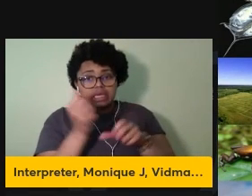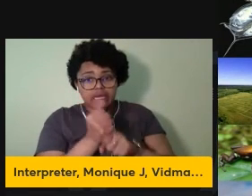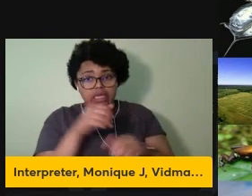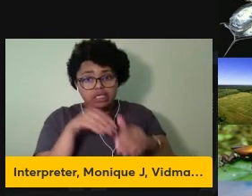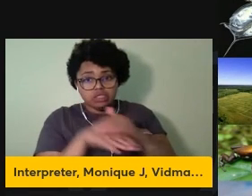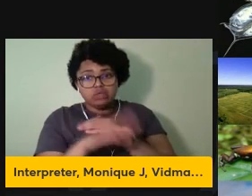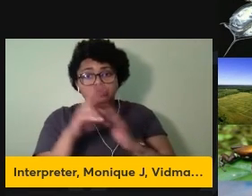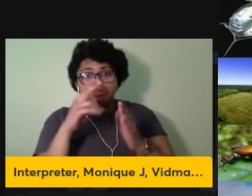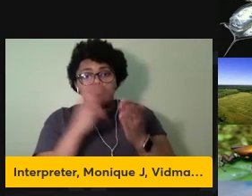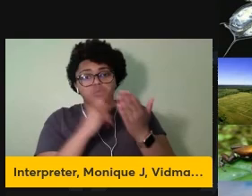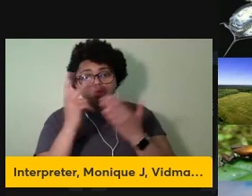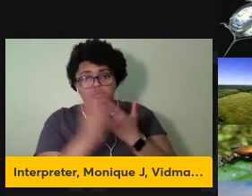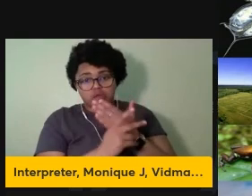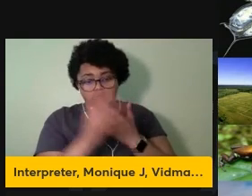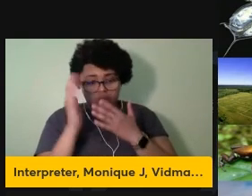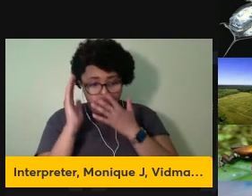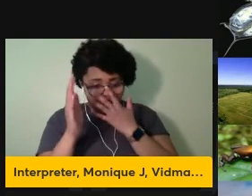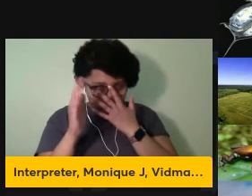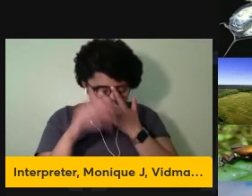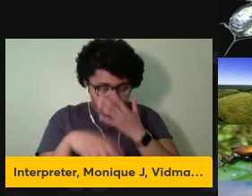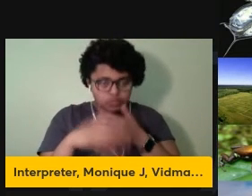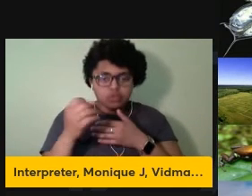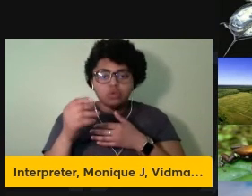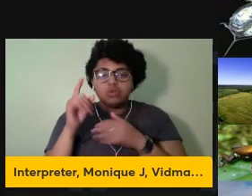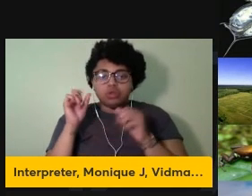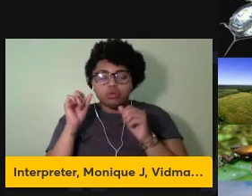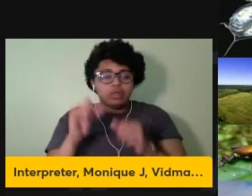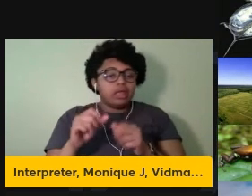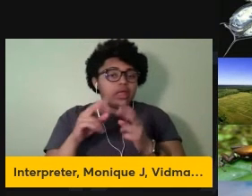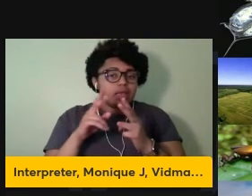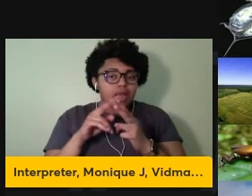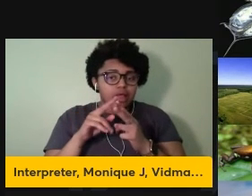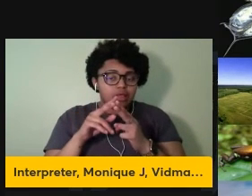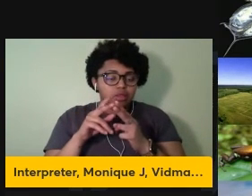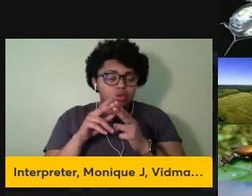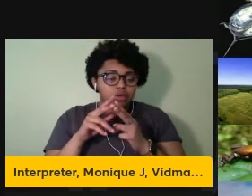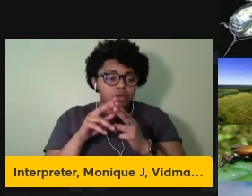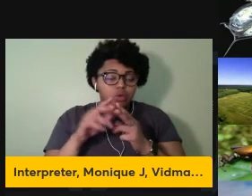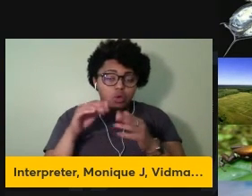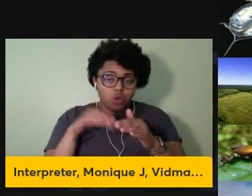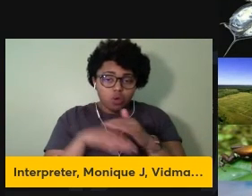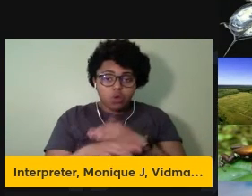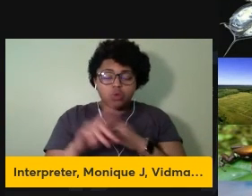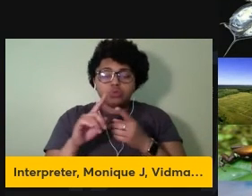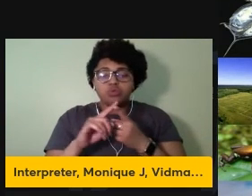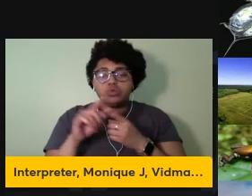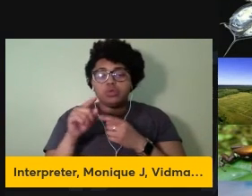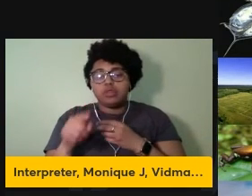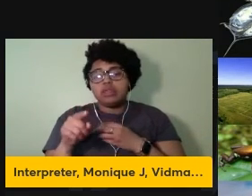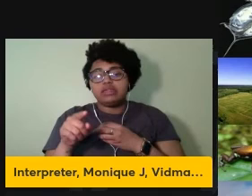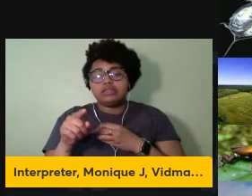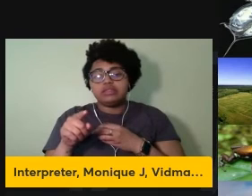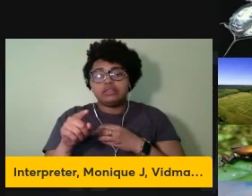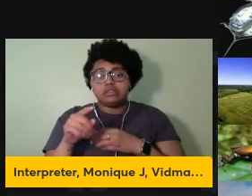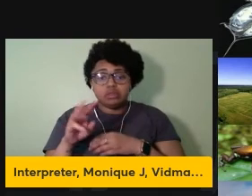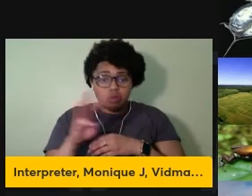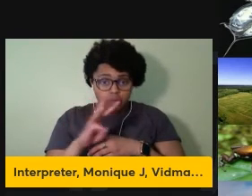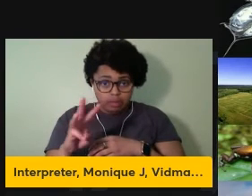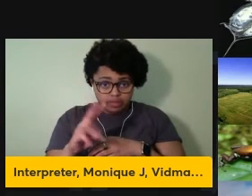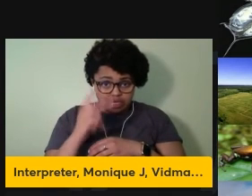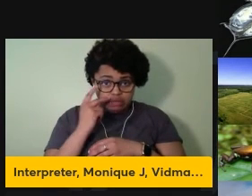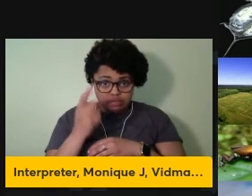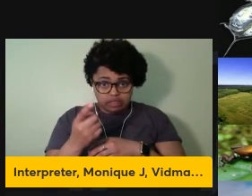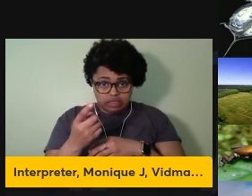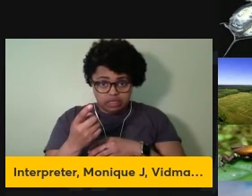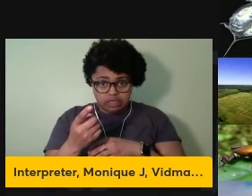program. So you can either go to this URL, or